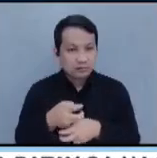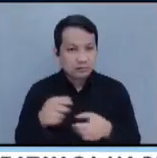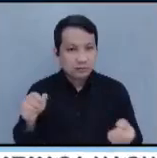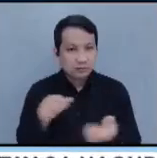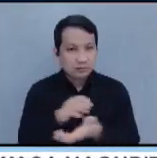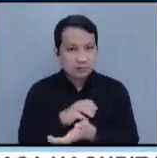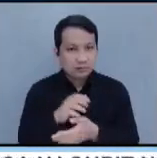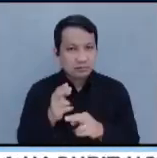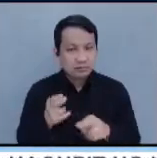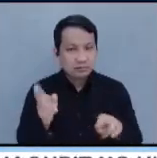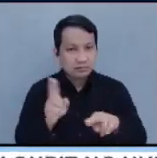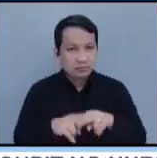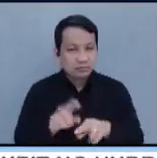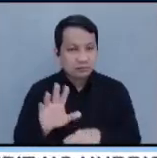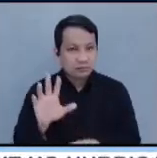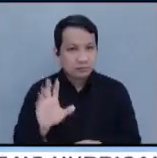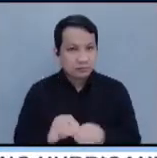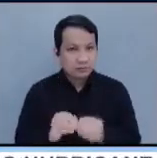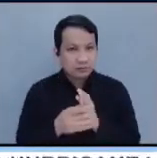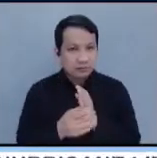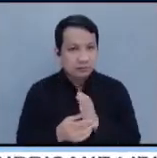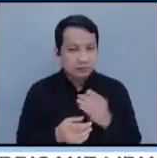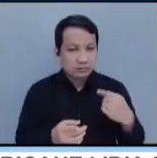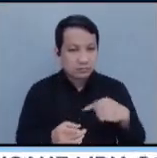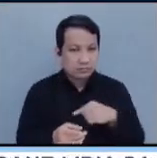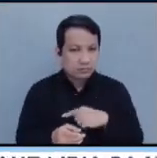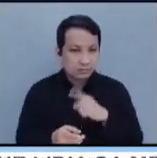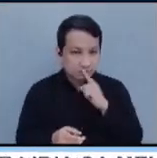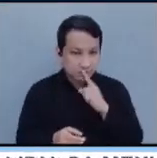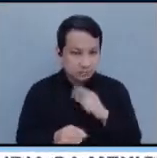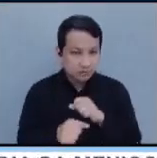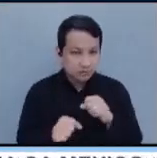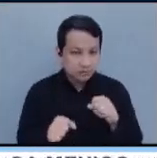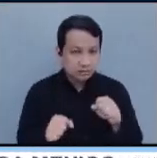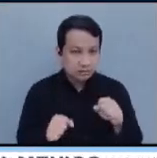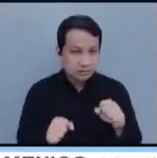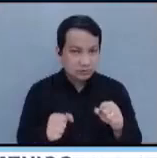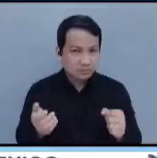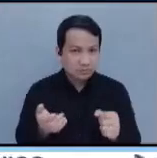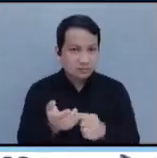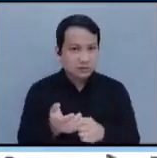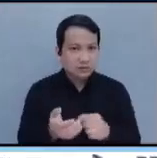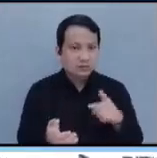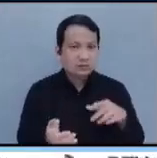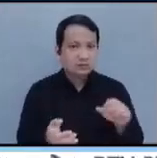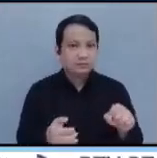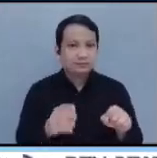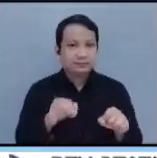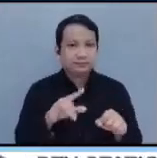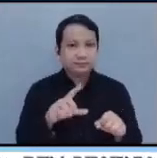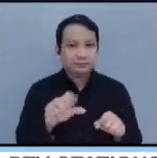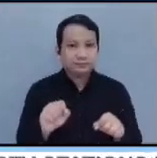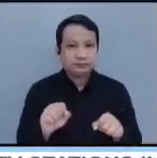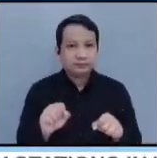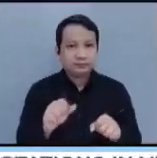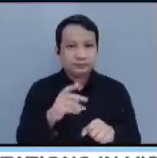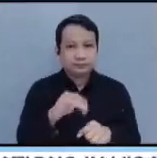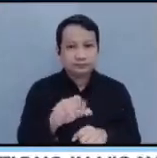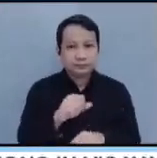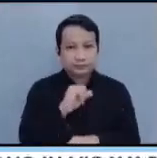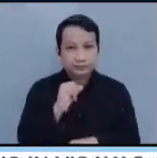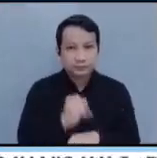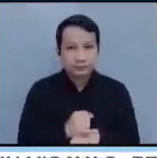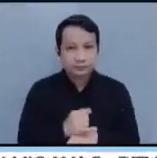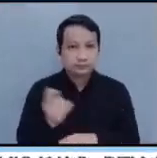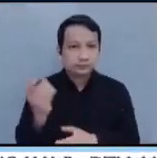that the oil tanker will have Its Own insurance ayon sa deputy commissioner for maritime Affairs ng Marshall Islands noong October